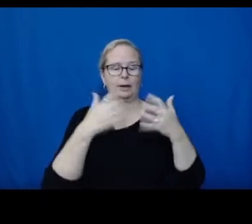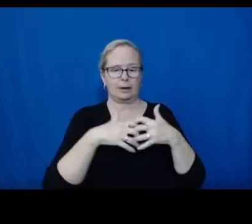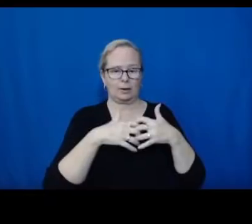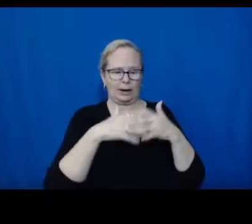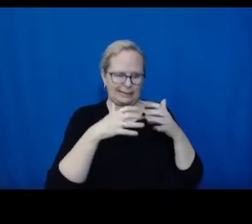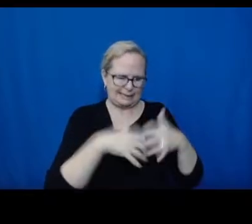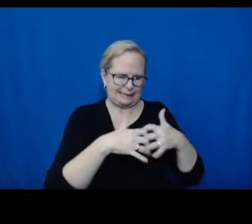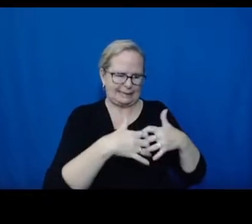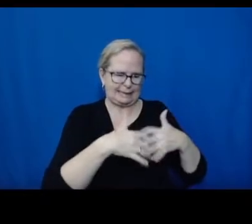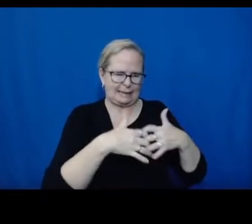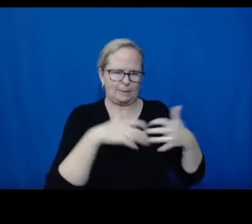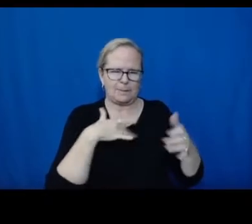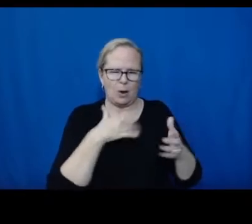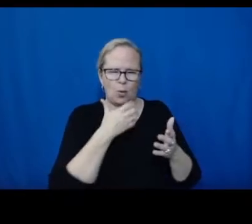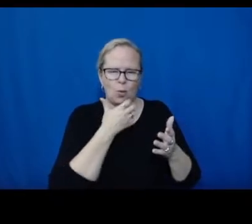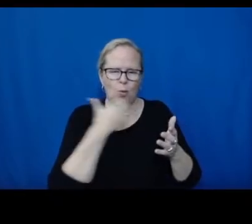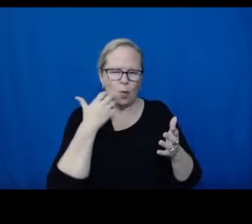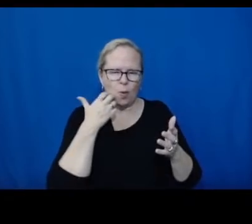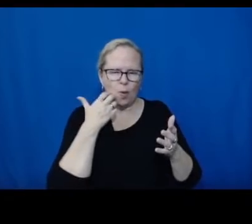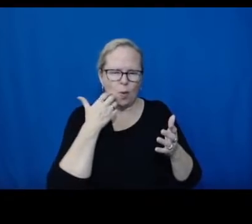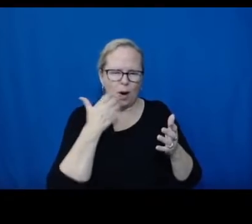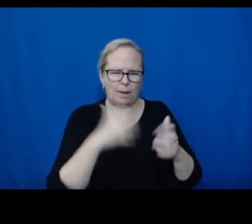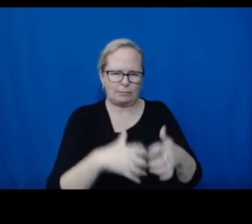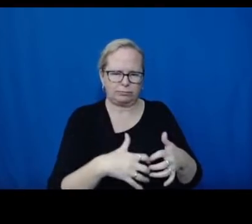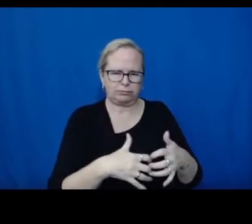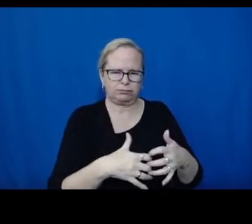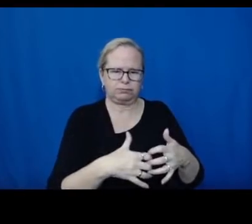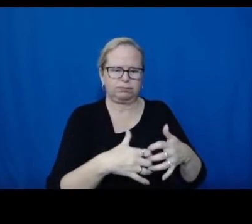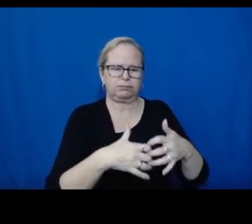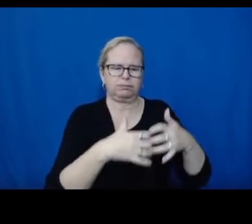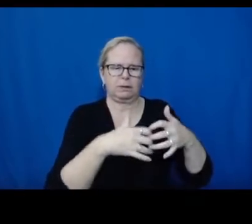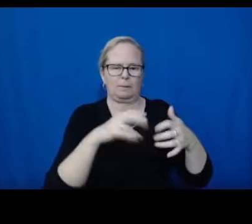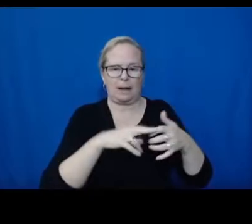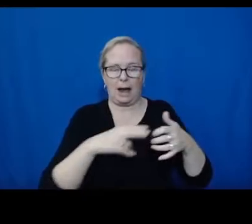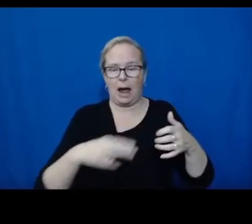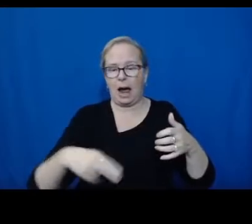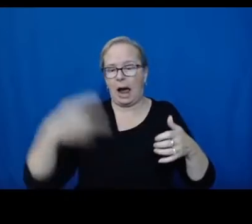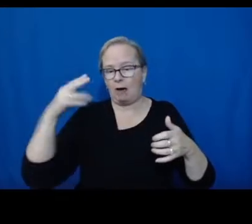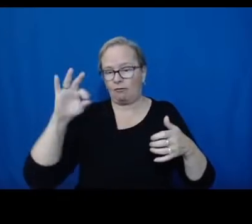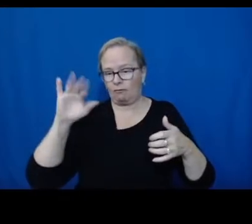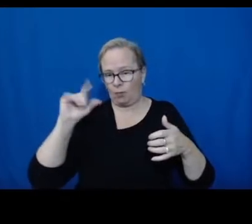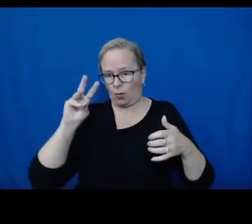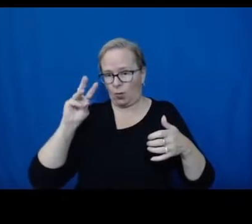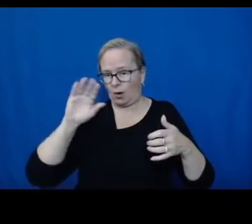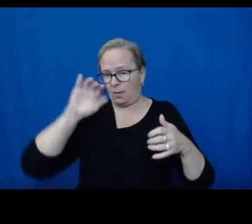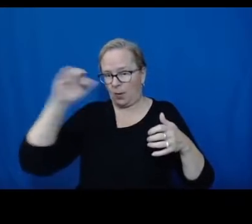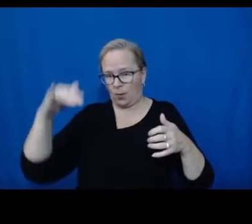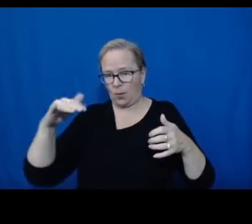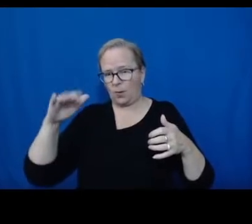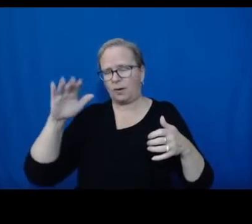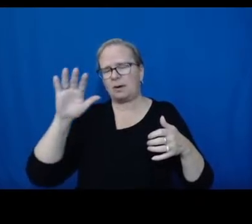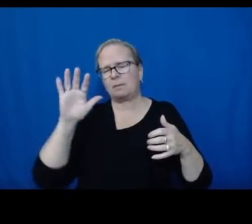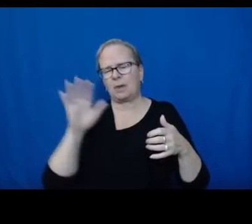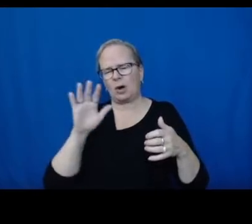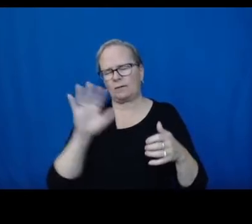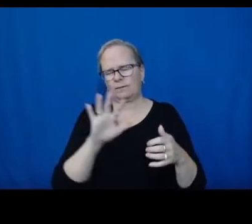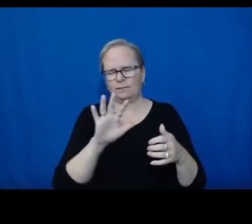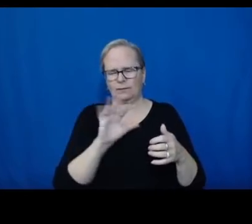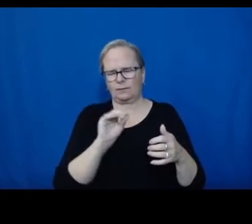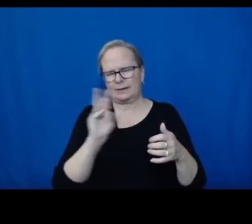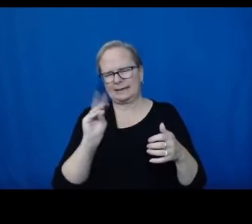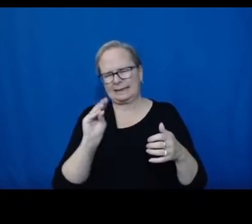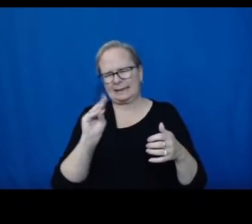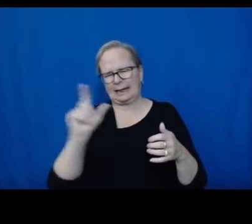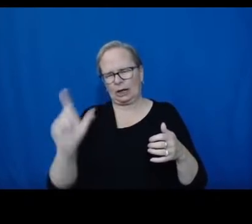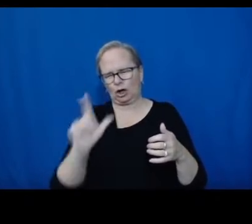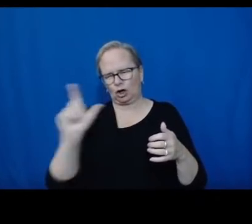flow oxygen to the tune of 55 to 60 liters per minute. And you can adjust how much oxygen